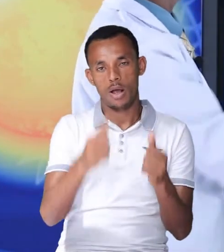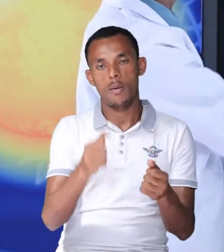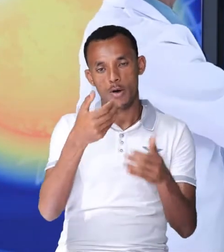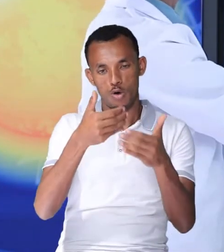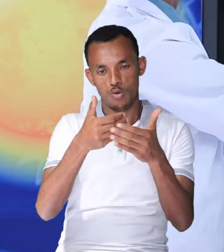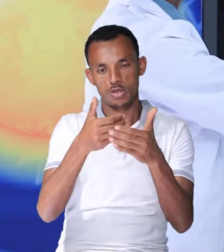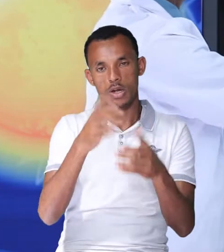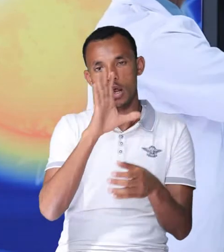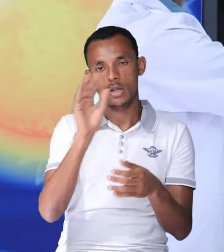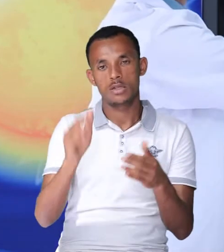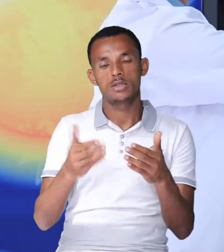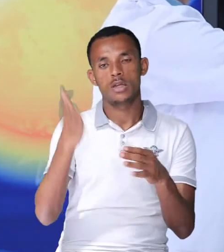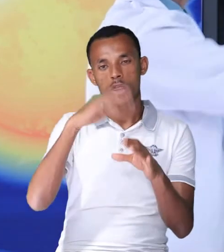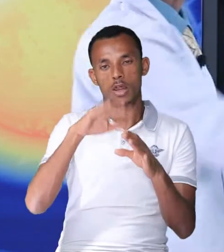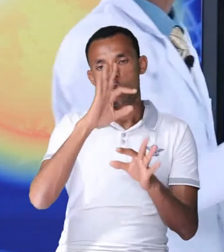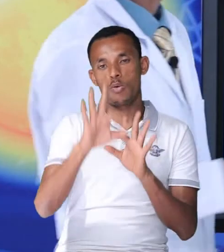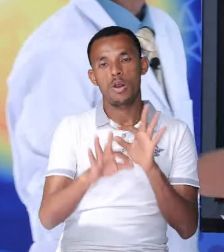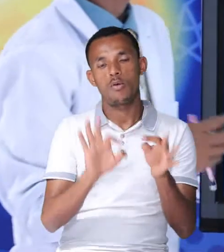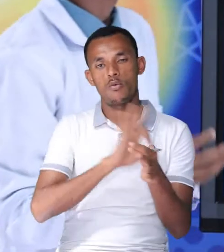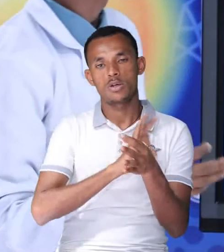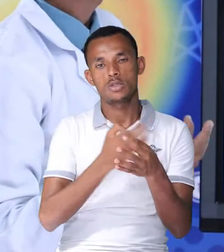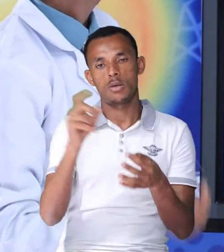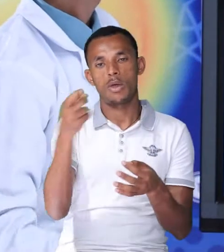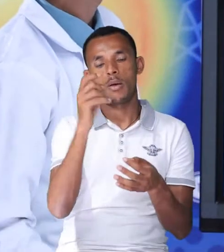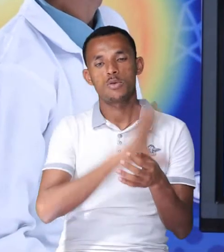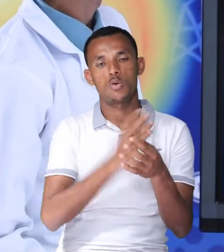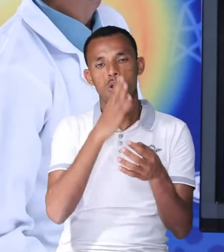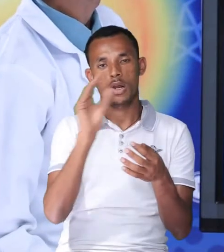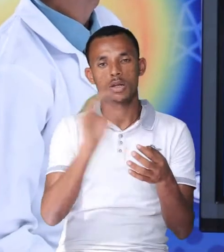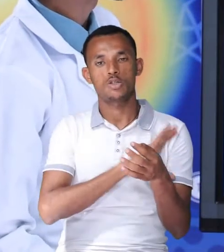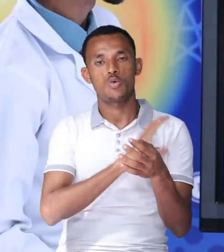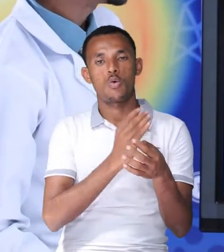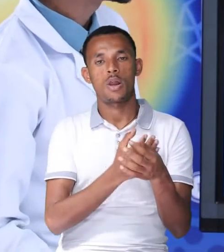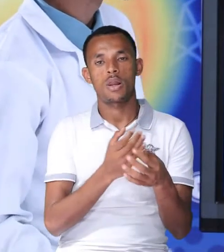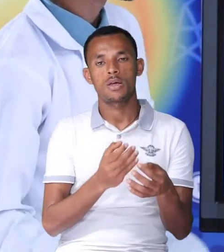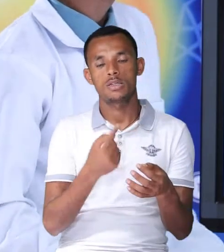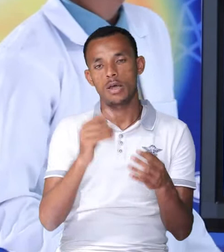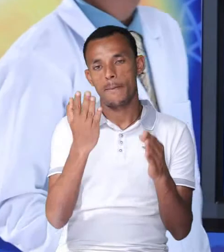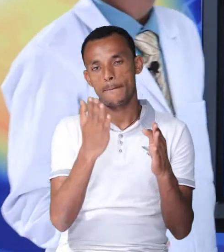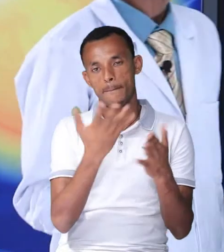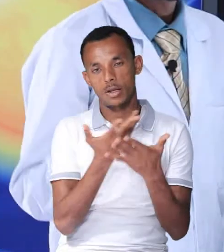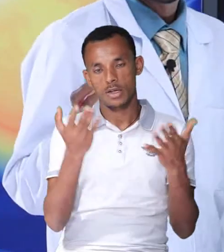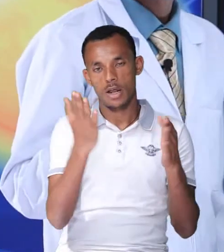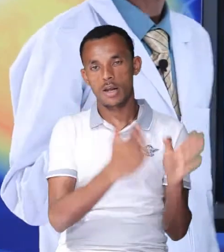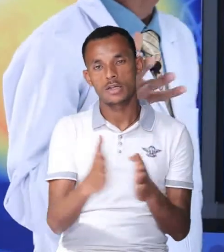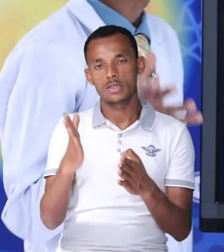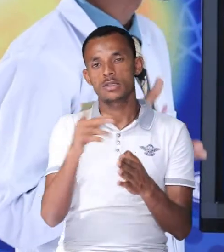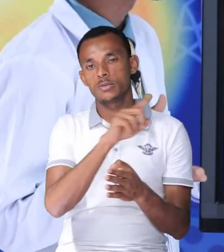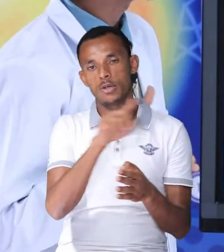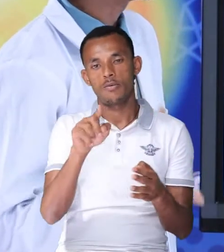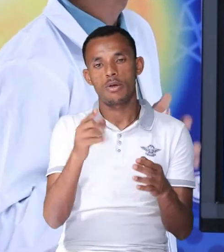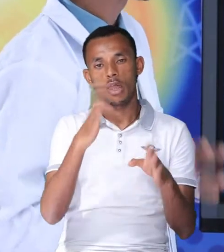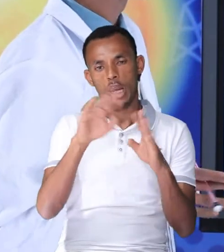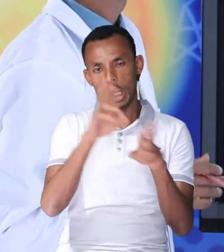closer and the intermolecular force of attraction becomes stronger and stronger. The particles arrange themselves into a regular